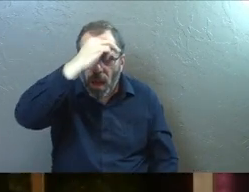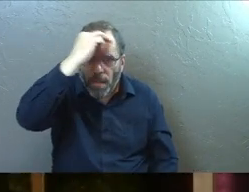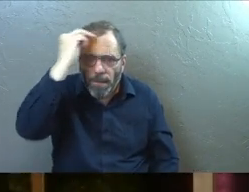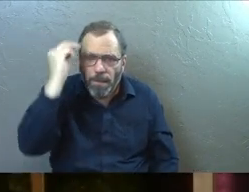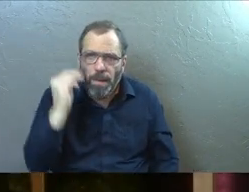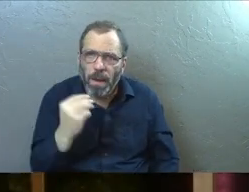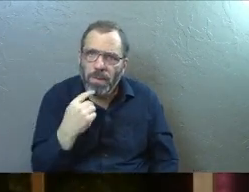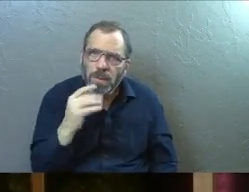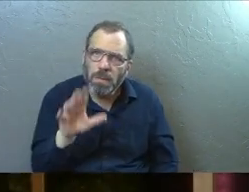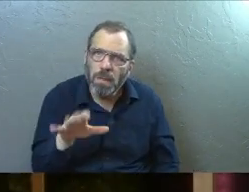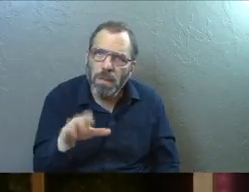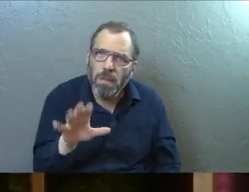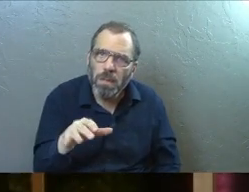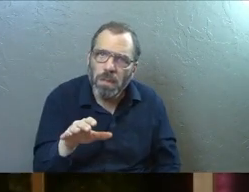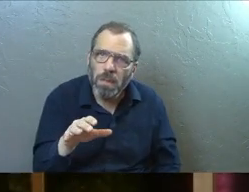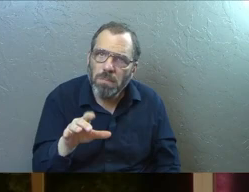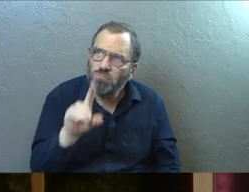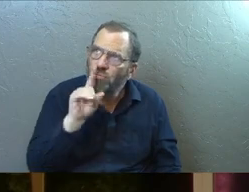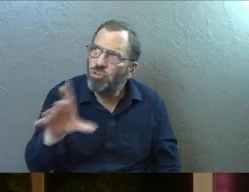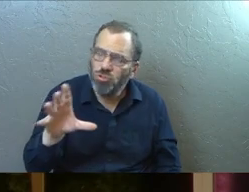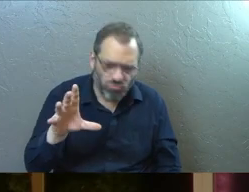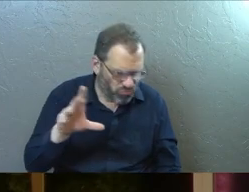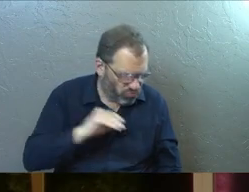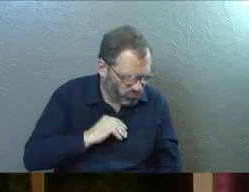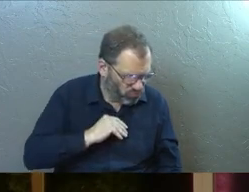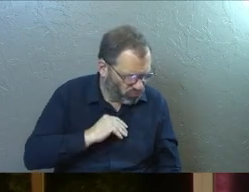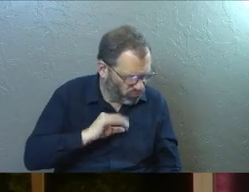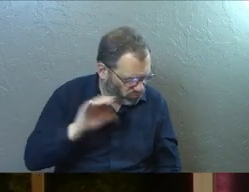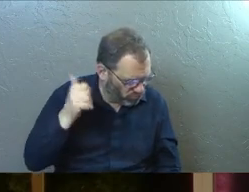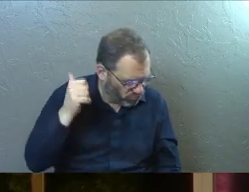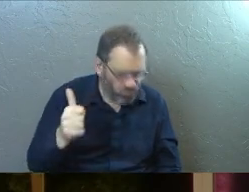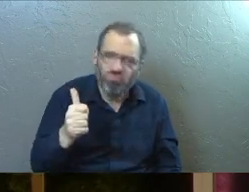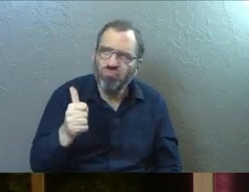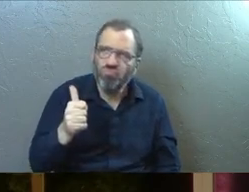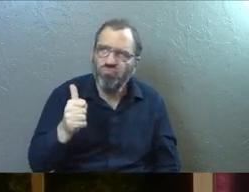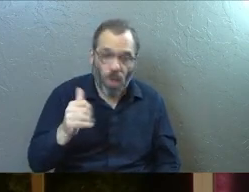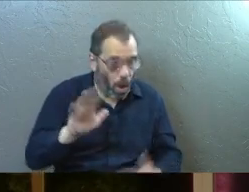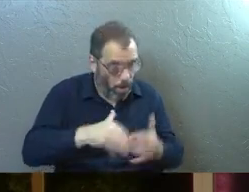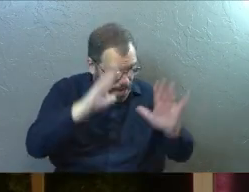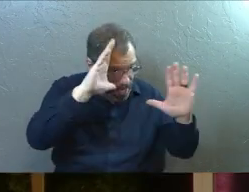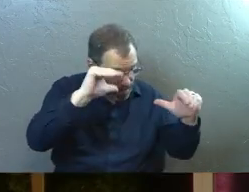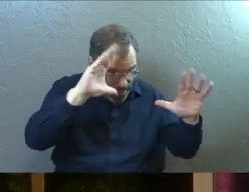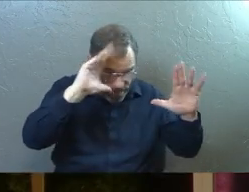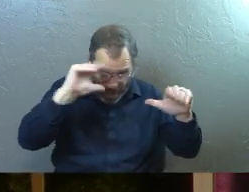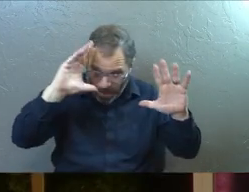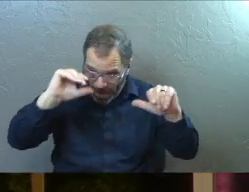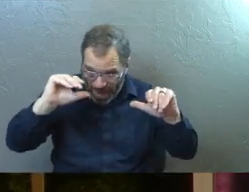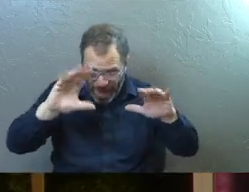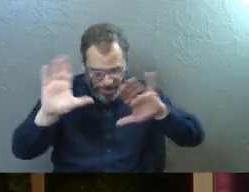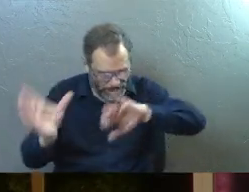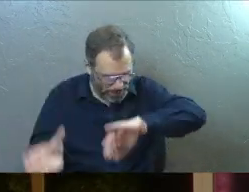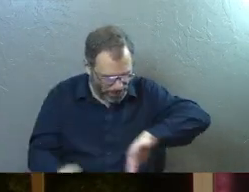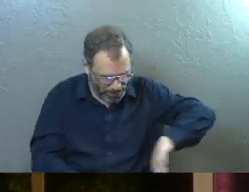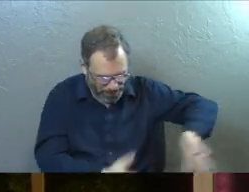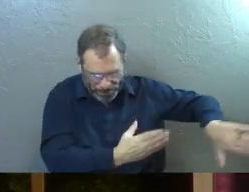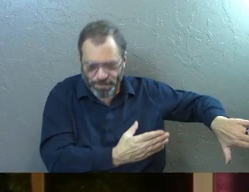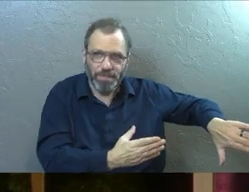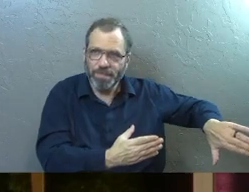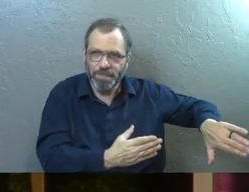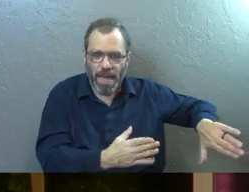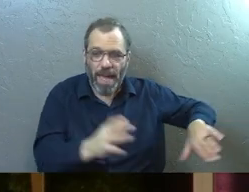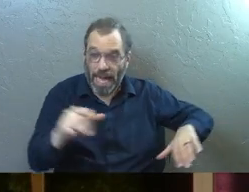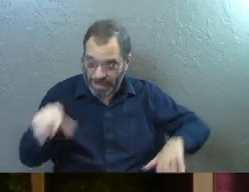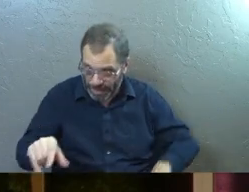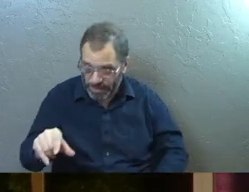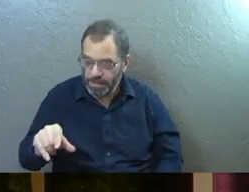says, absolutely. Right? All these expectations in my life, I'm going to lay those down. And I'm going to